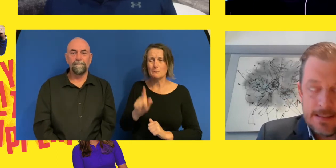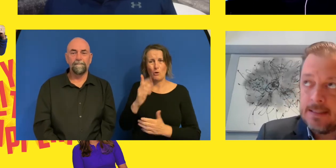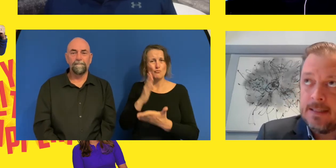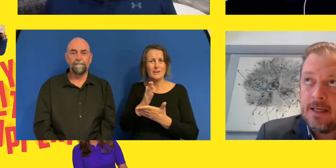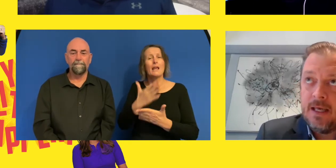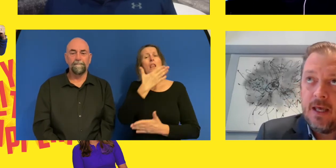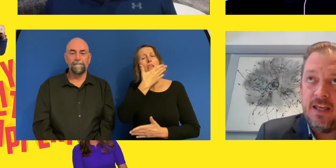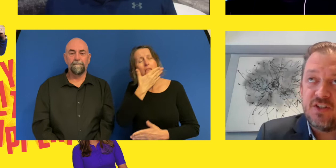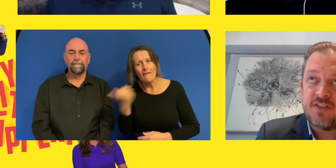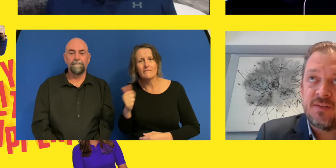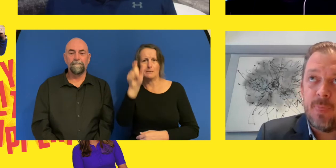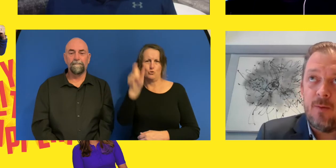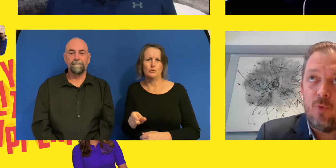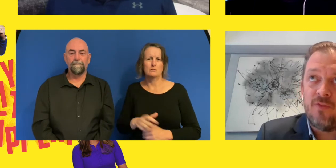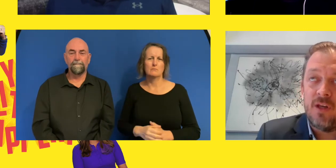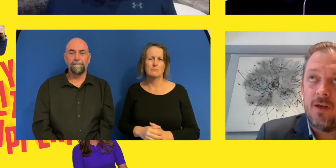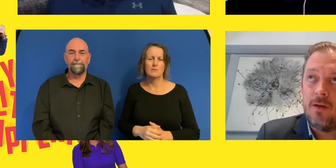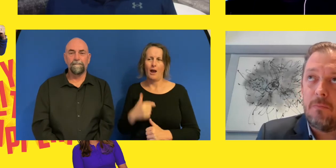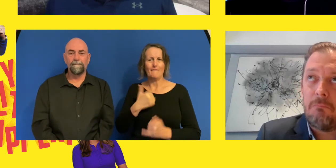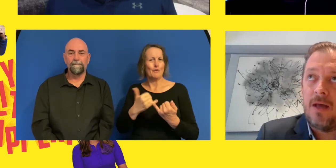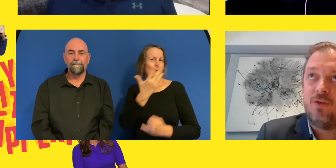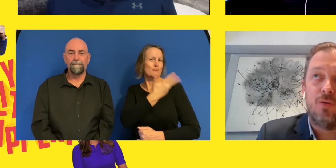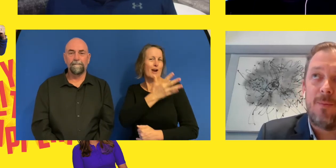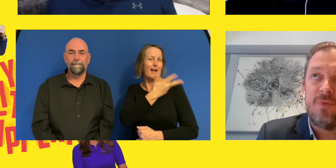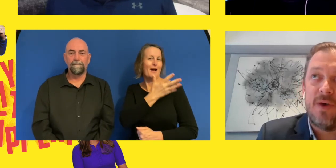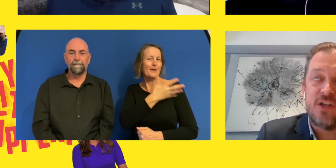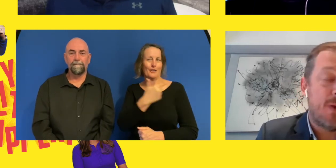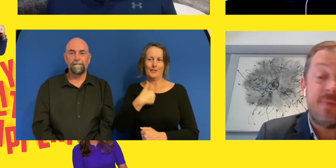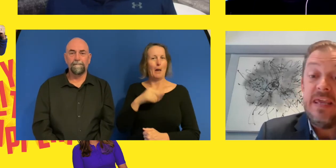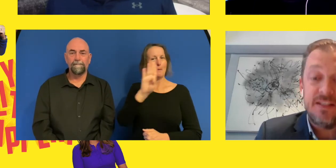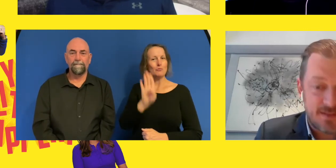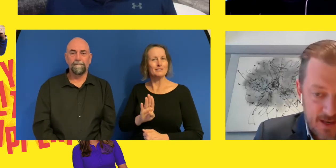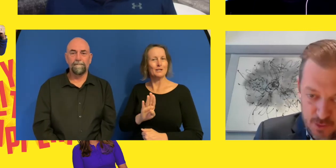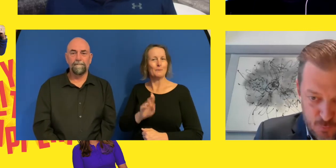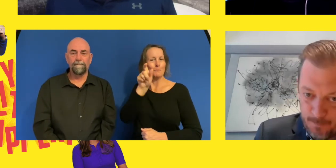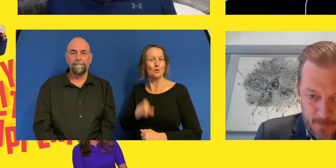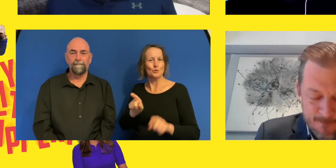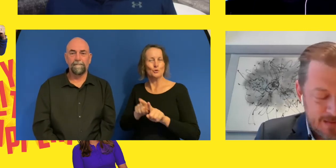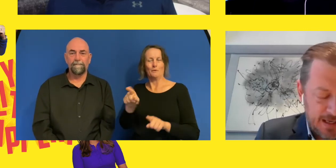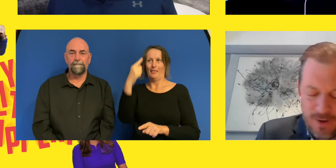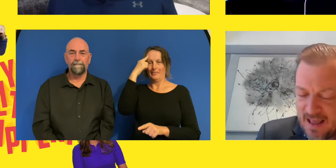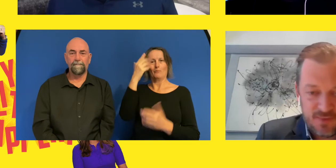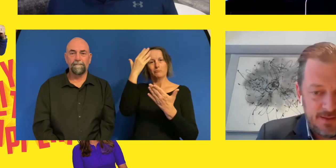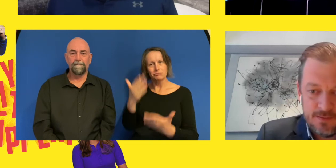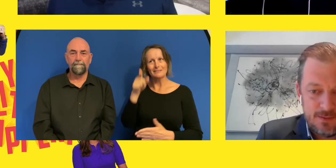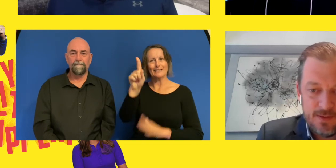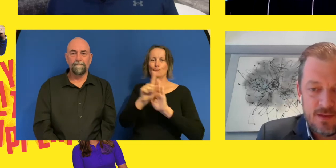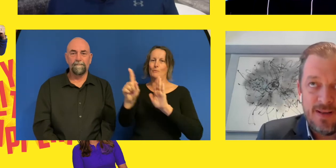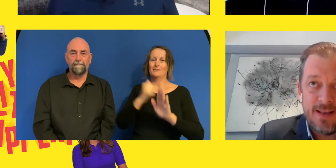He's just one of the, I don't know, the best human beings I know. Great